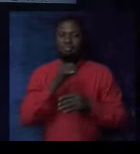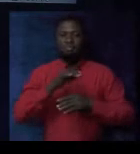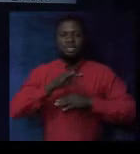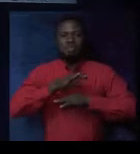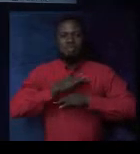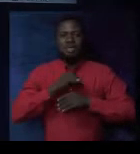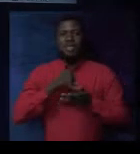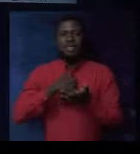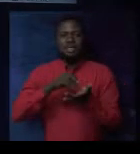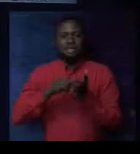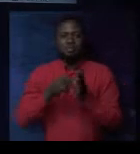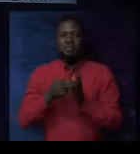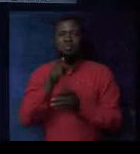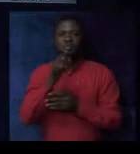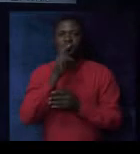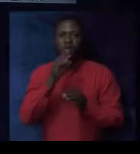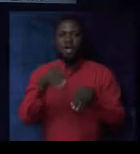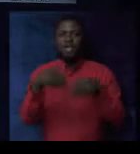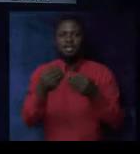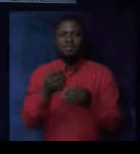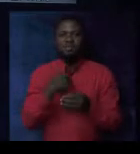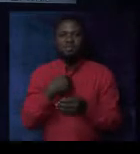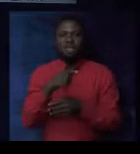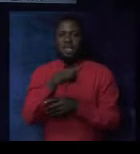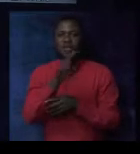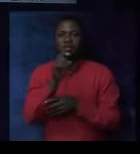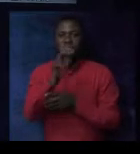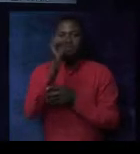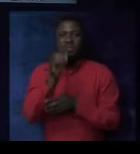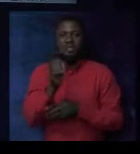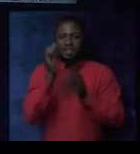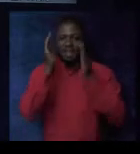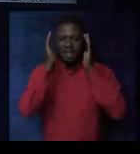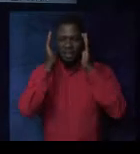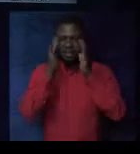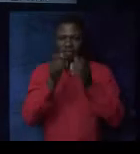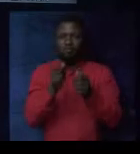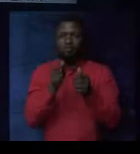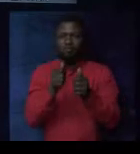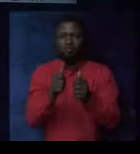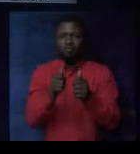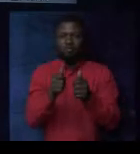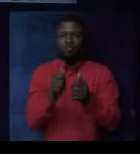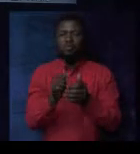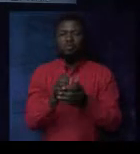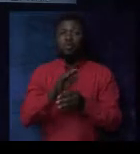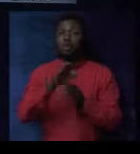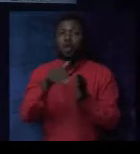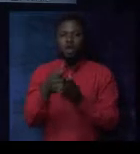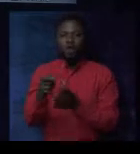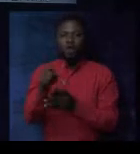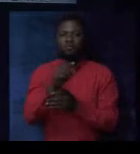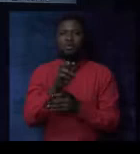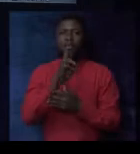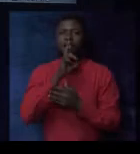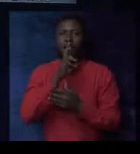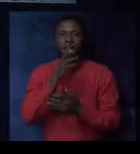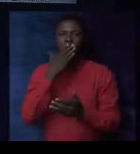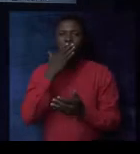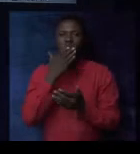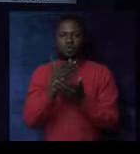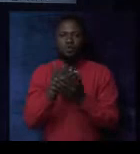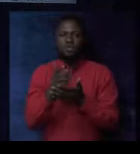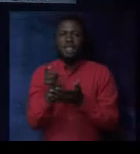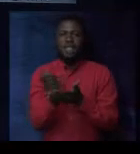I am impressed. It means you are giving me 100% attention. Good job, you. All of you